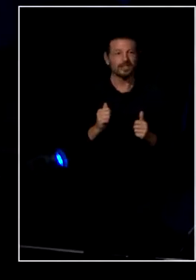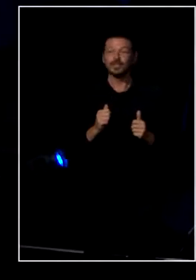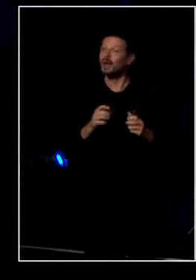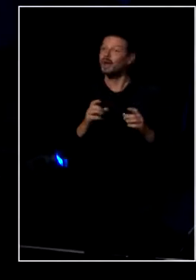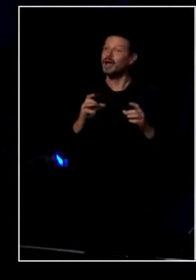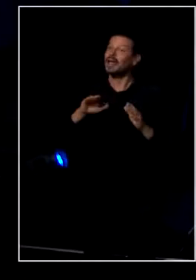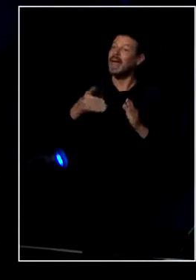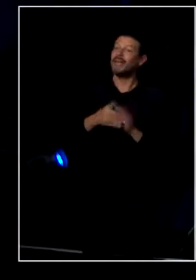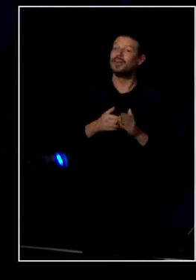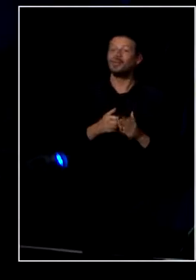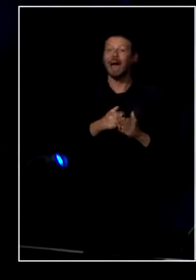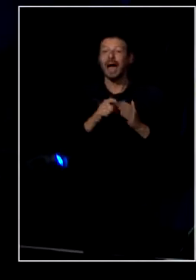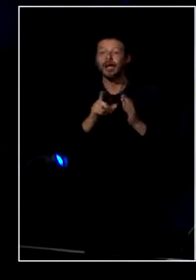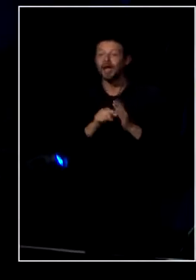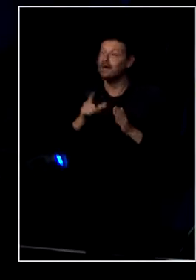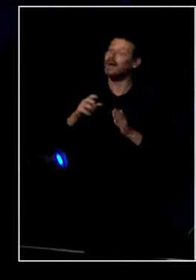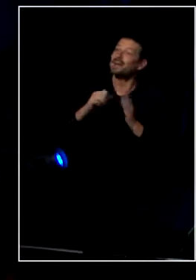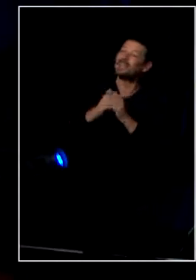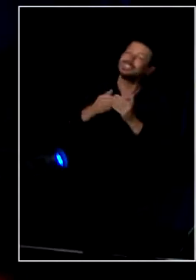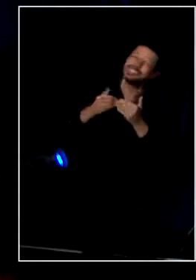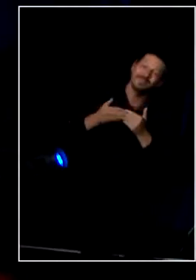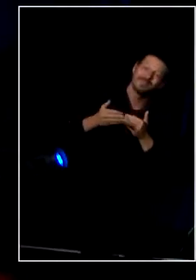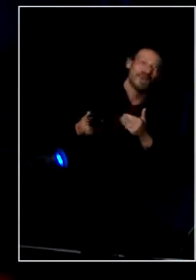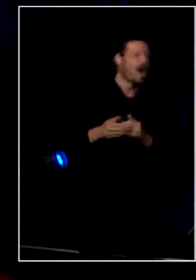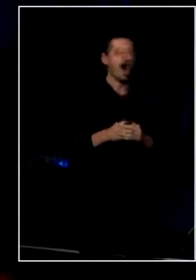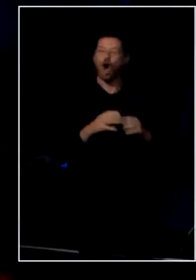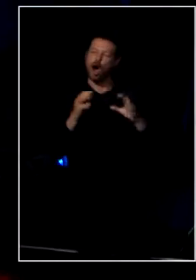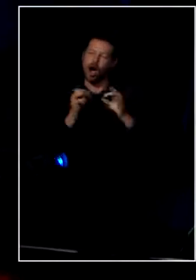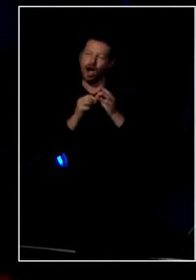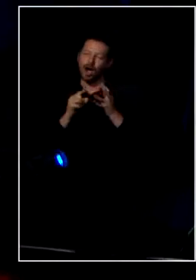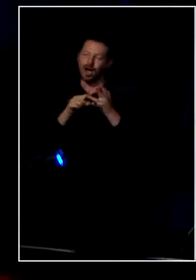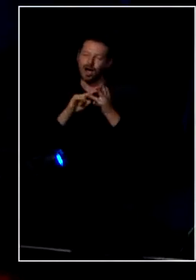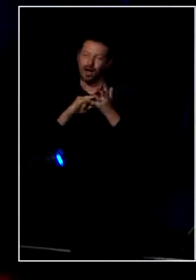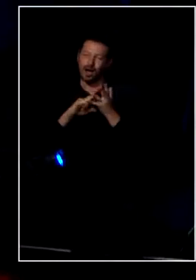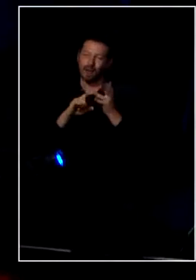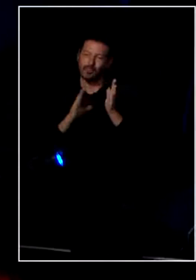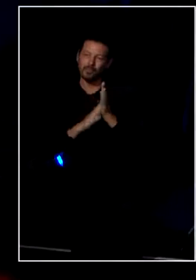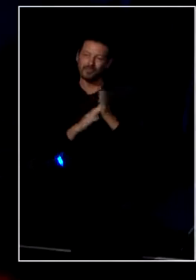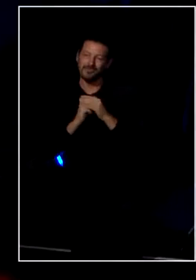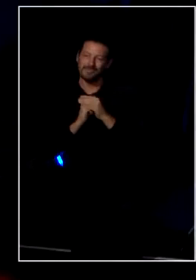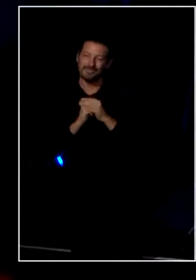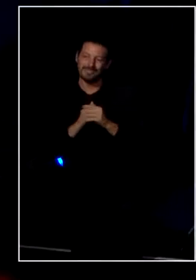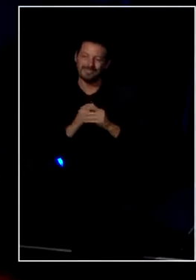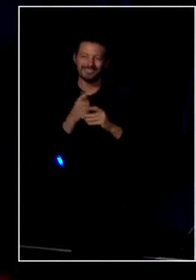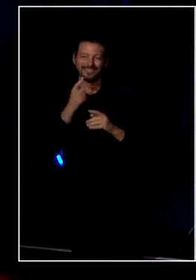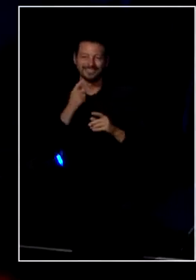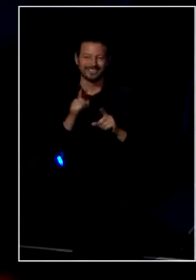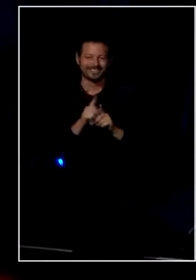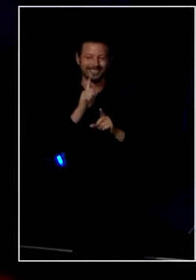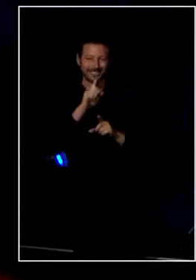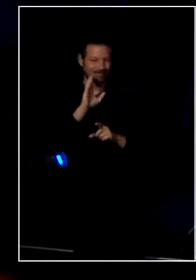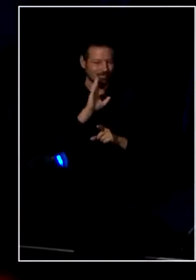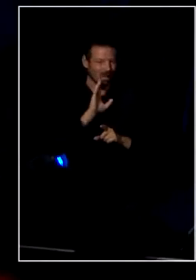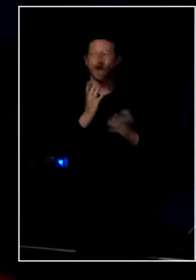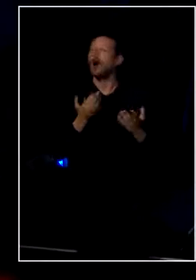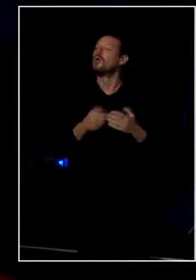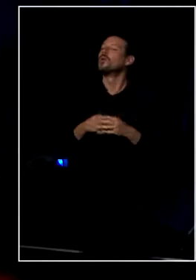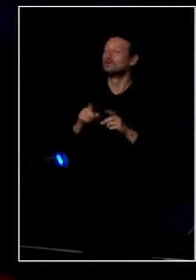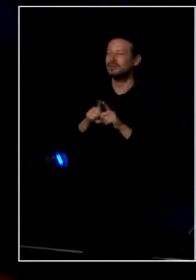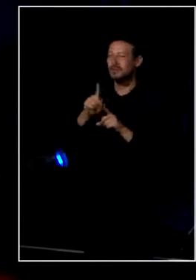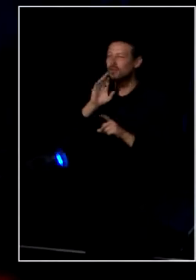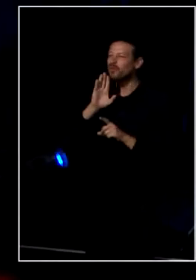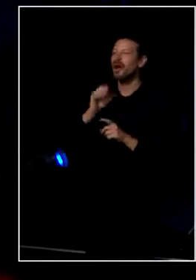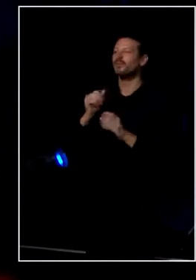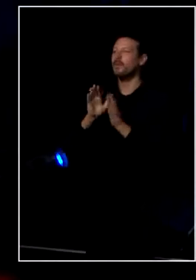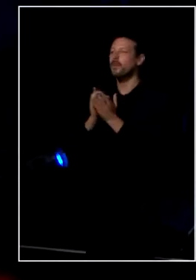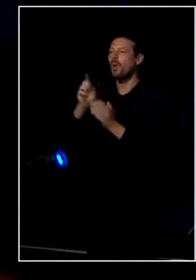friendship? Yes! So. Bosom friendship. Bosom friendship. As we mentioned, there's some Growing Up Disabled in Australia